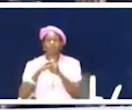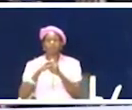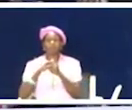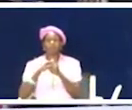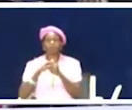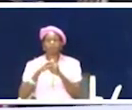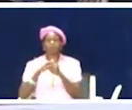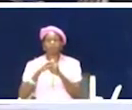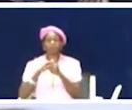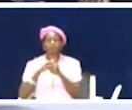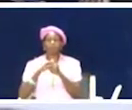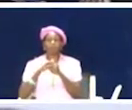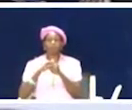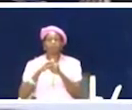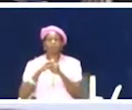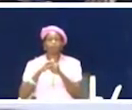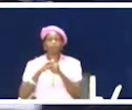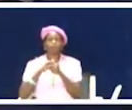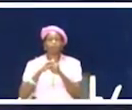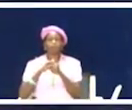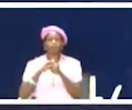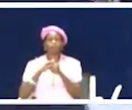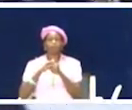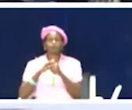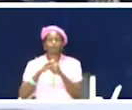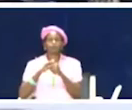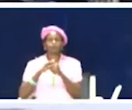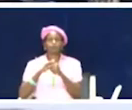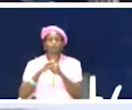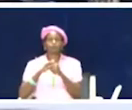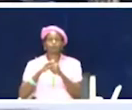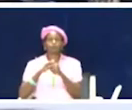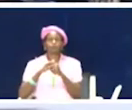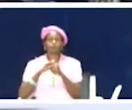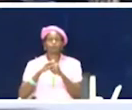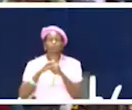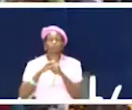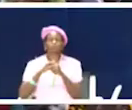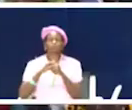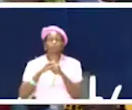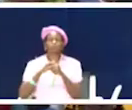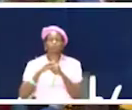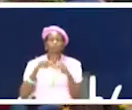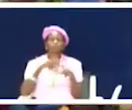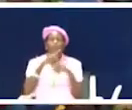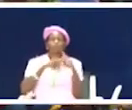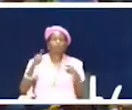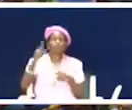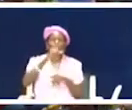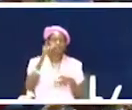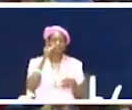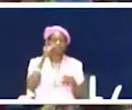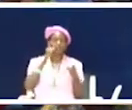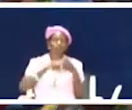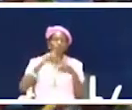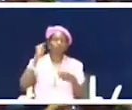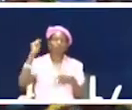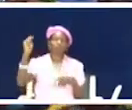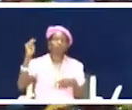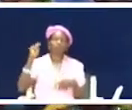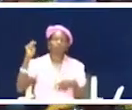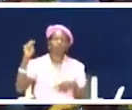And when you listen to testimonies,